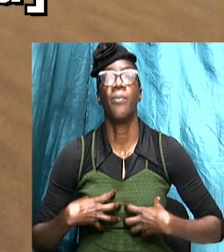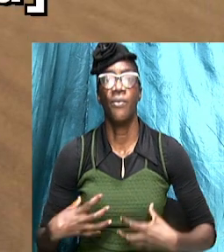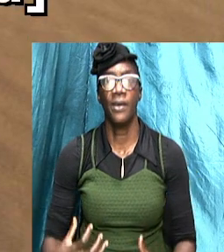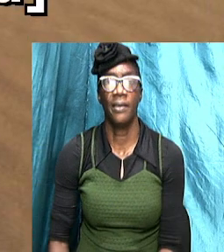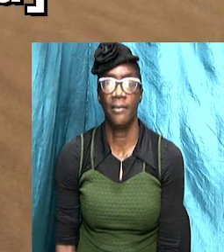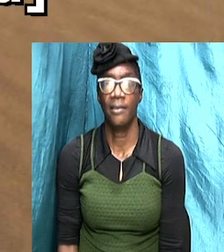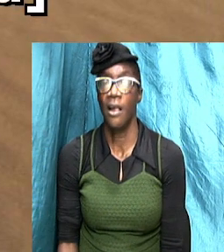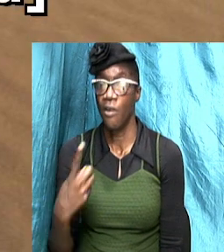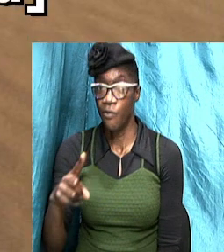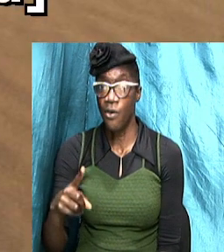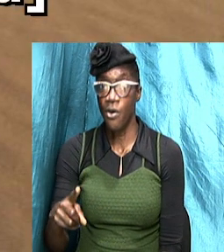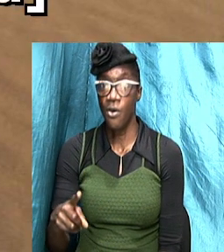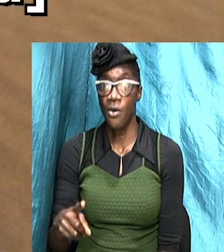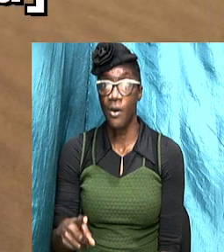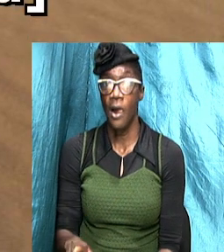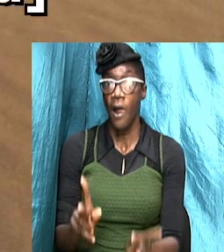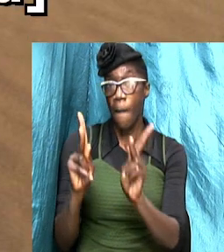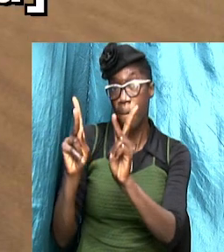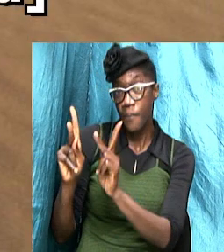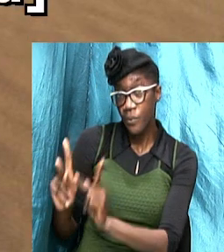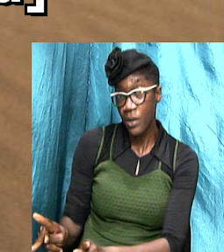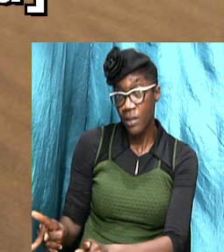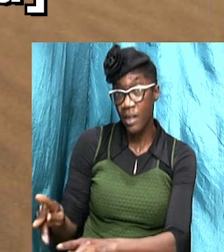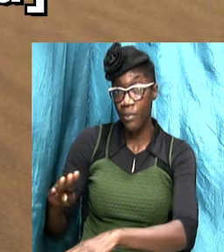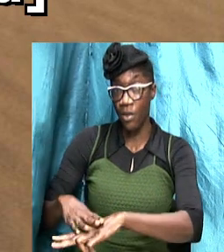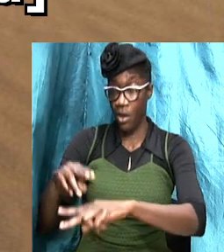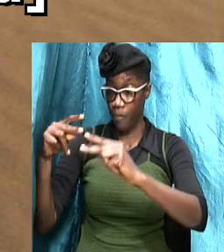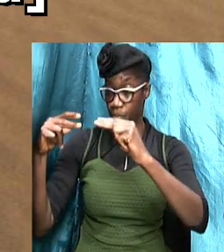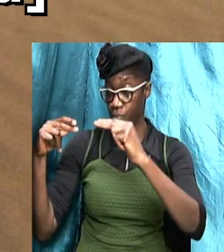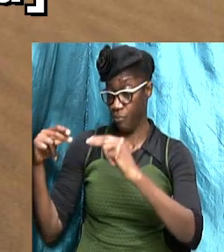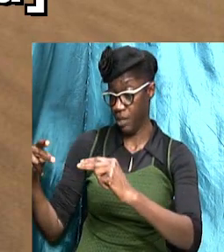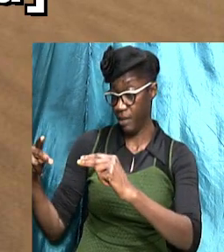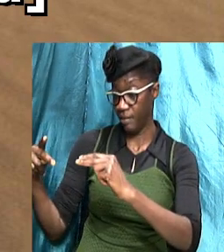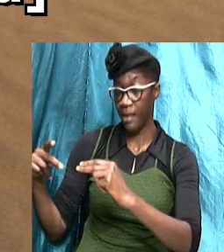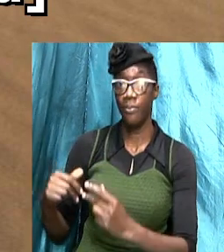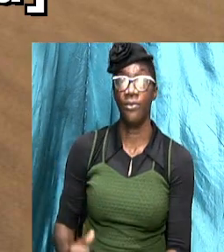for precepts must be upon precepts